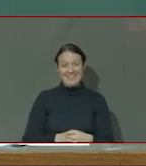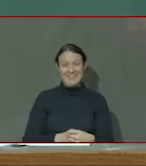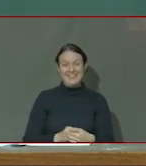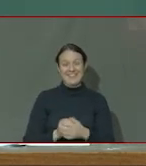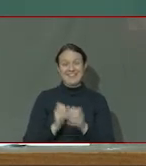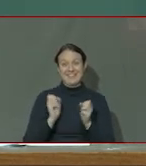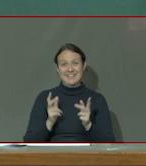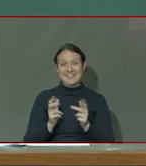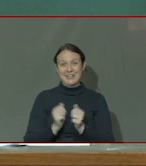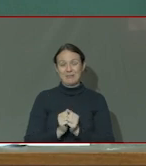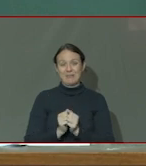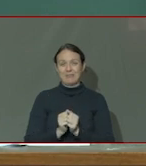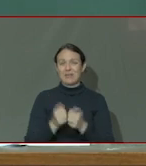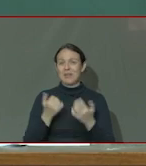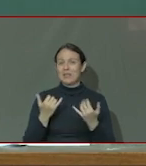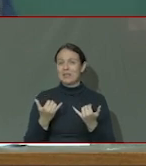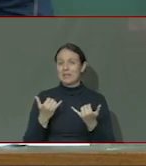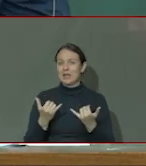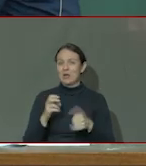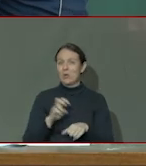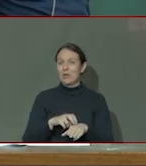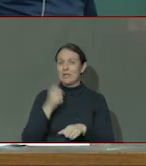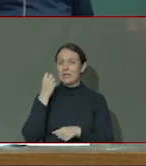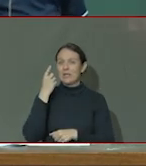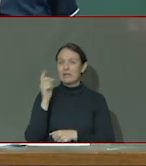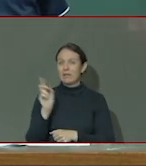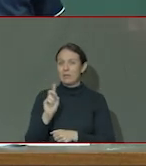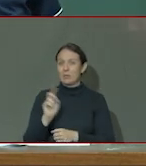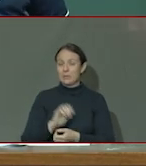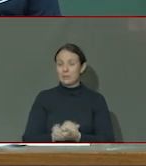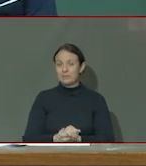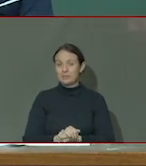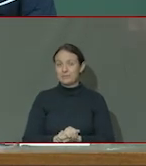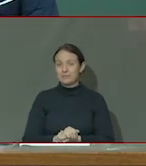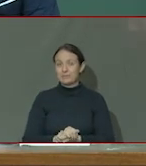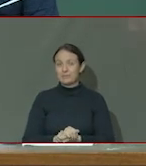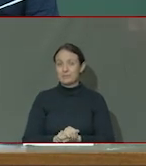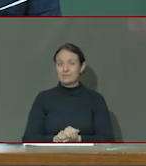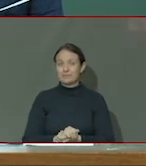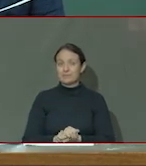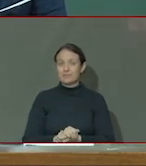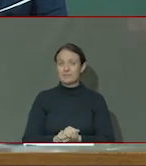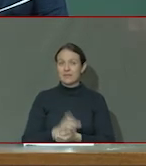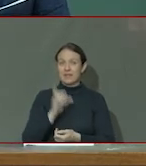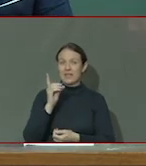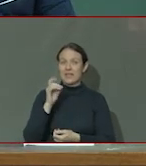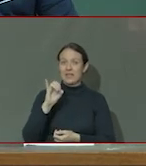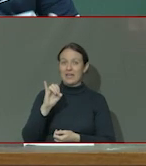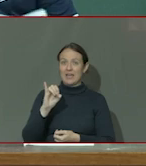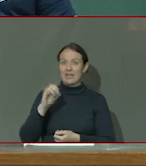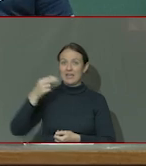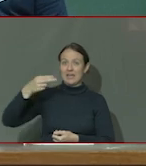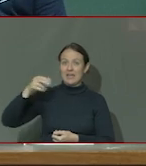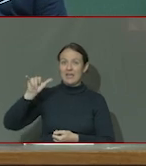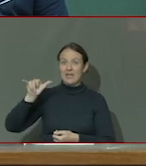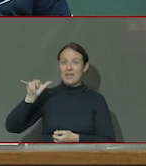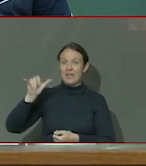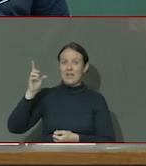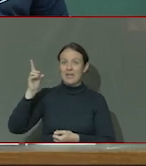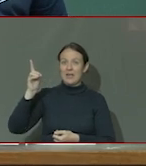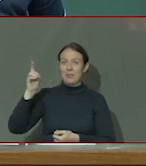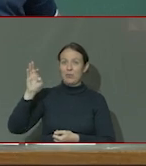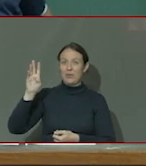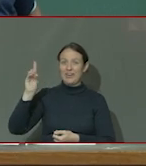Right, people, now we need to understand something else, and that is a dihybrid cross. You need to know that